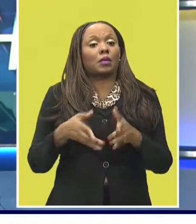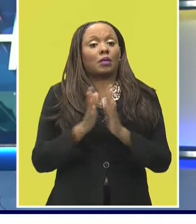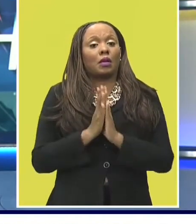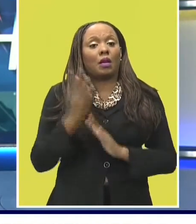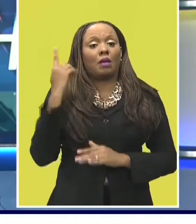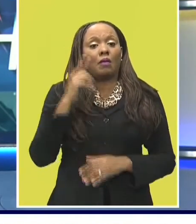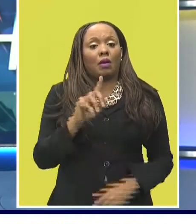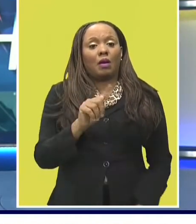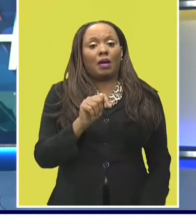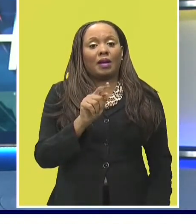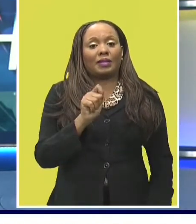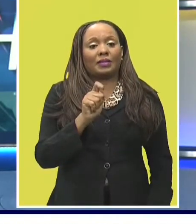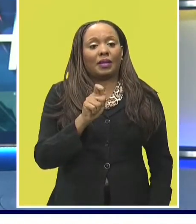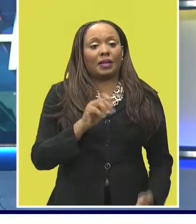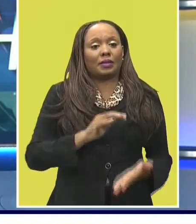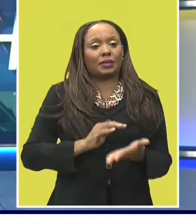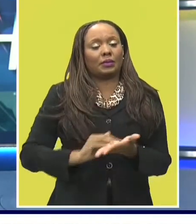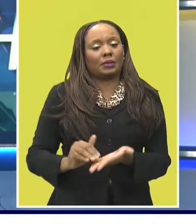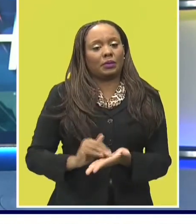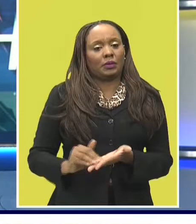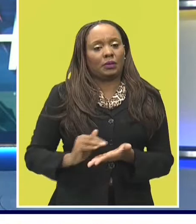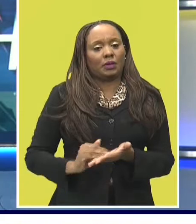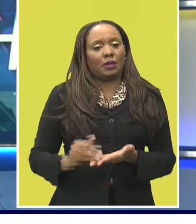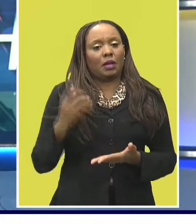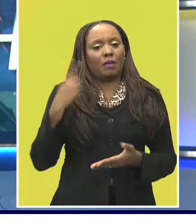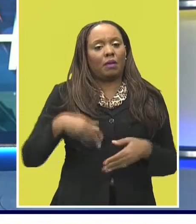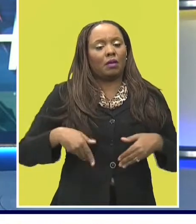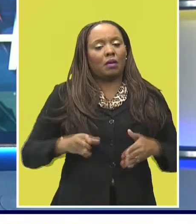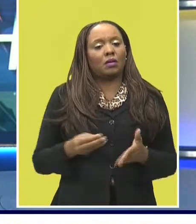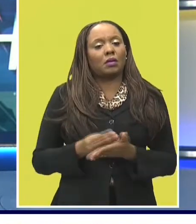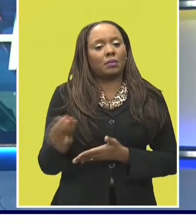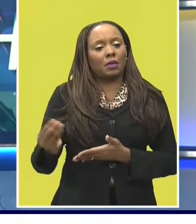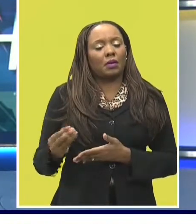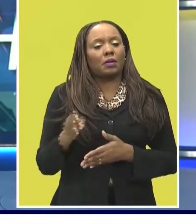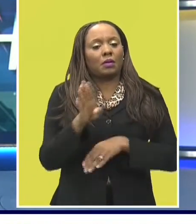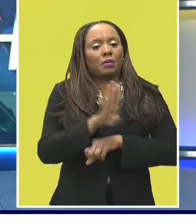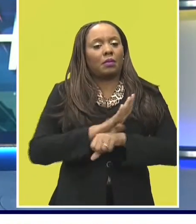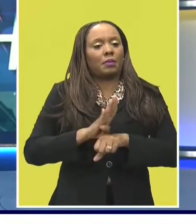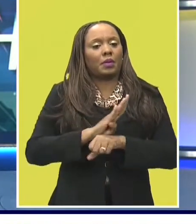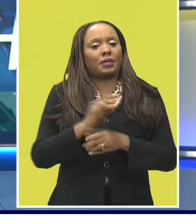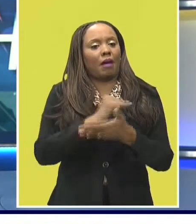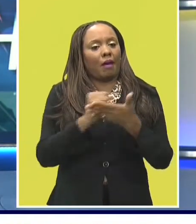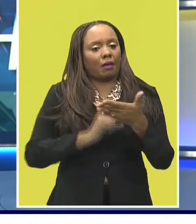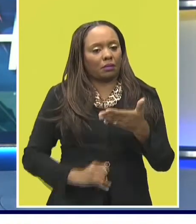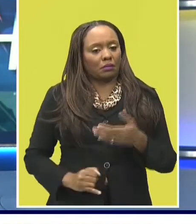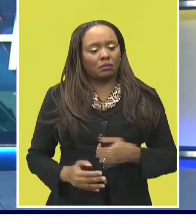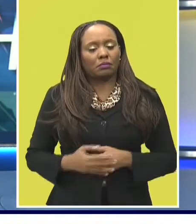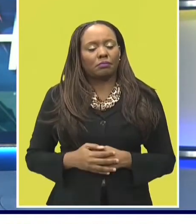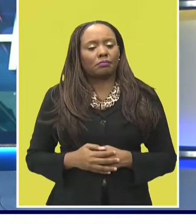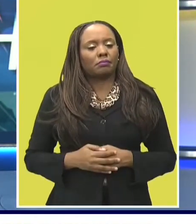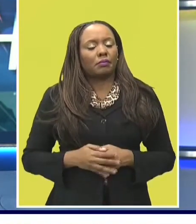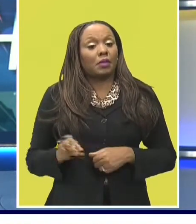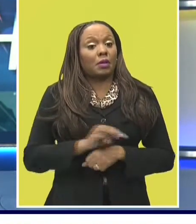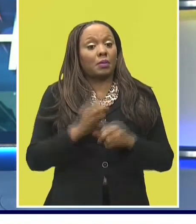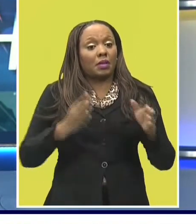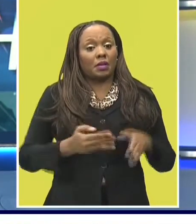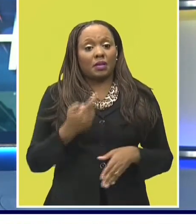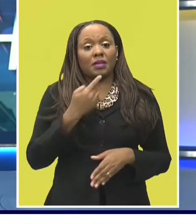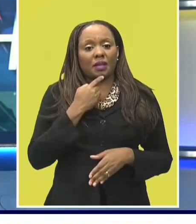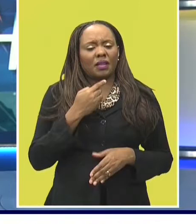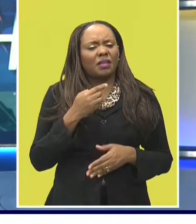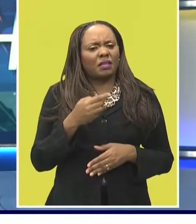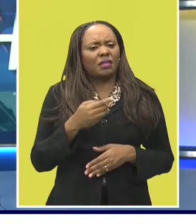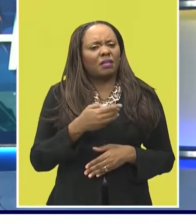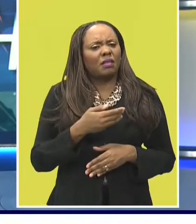tax break for businesses to encourage them to purchase local art. Minister King says even those types of incentives are already in